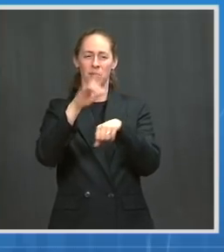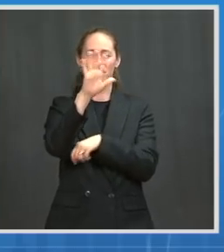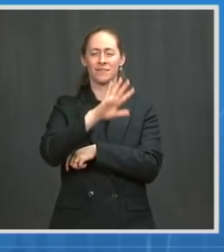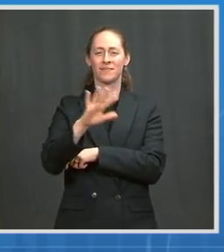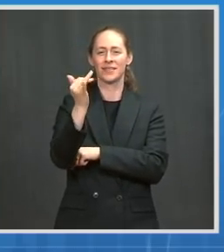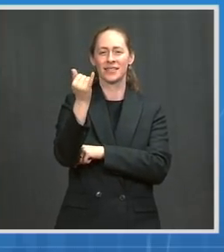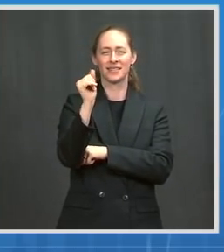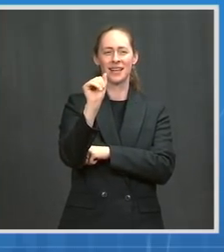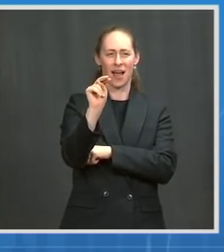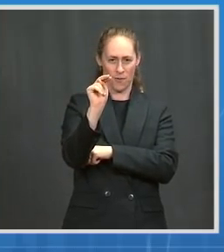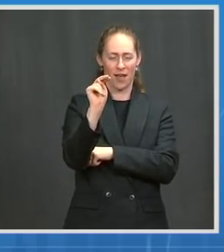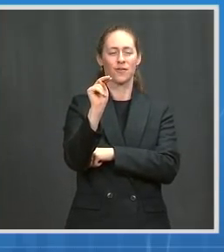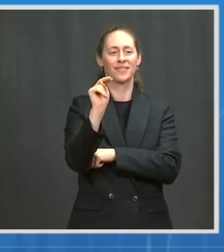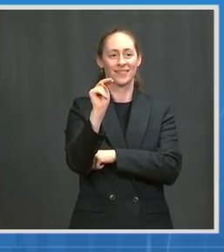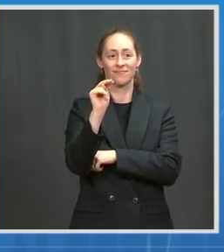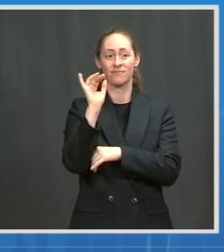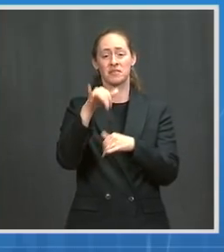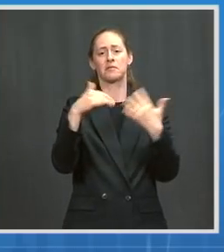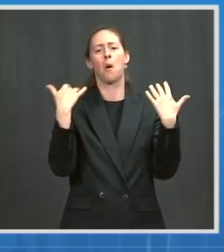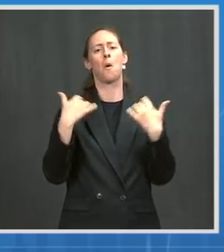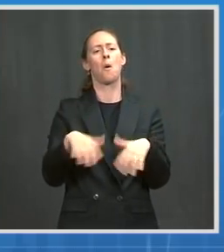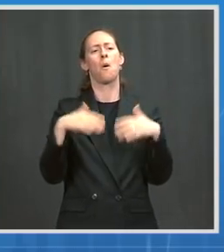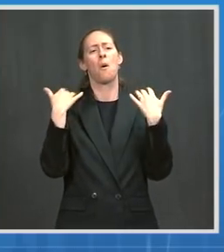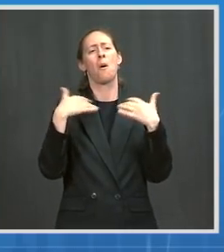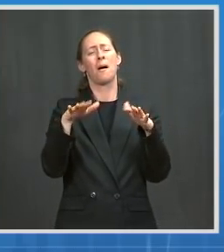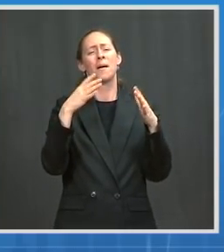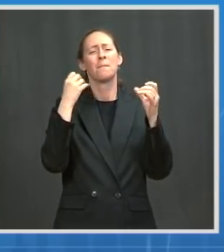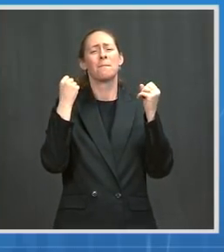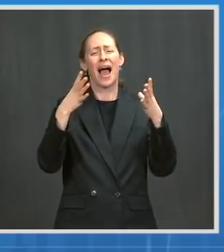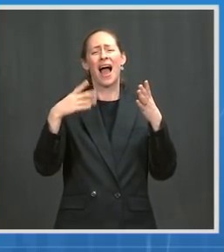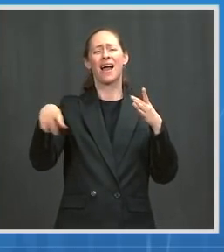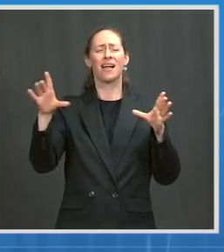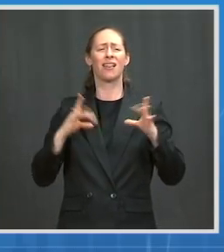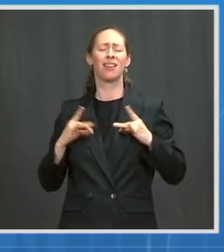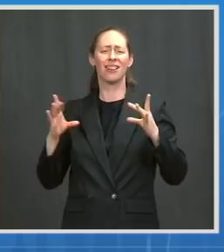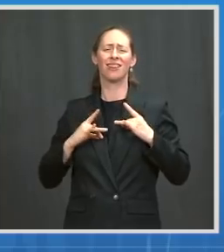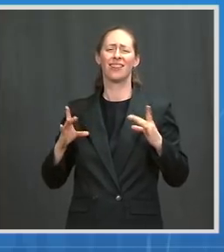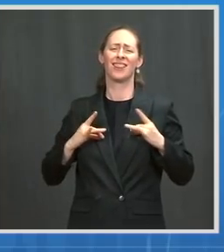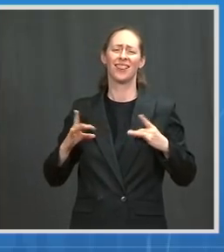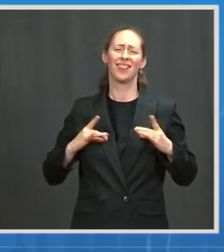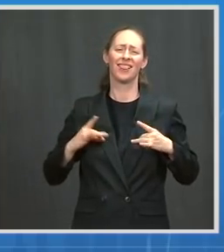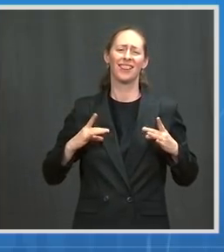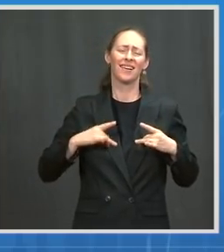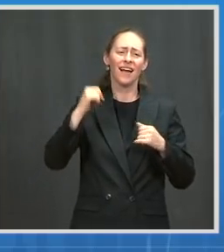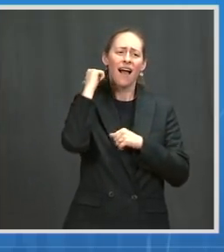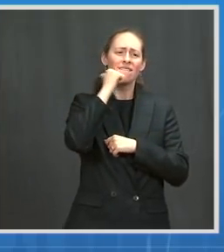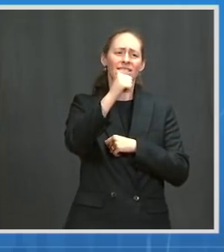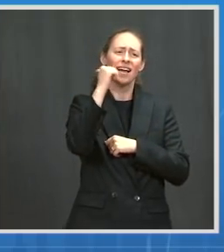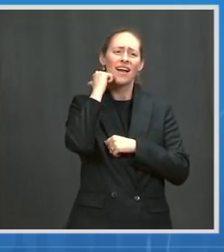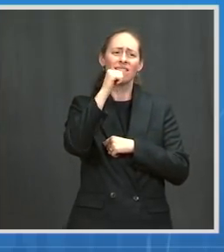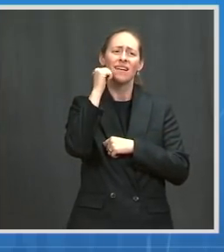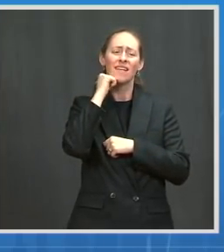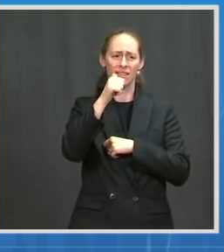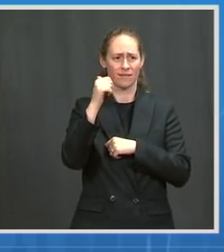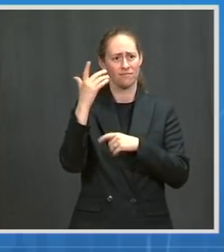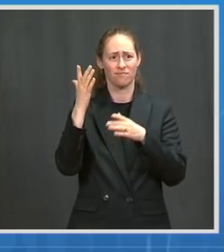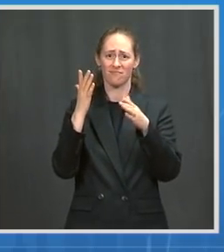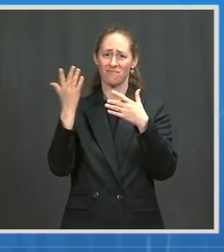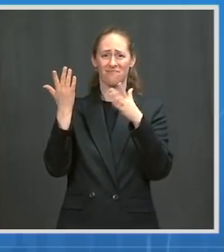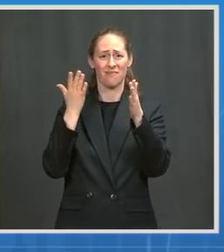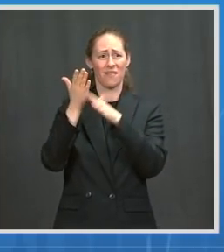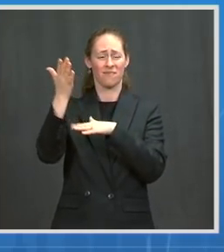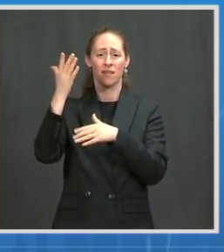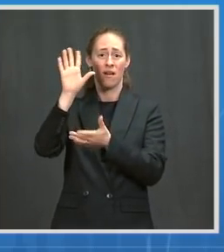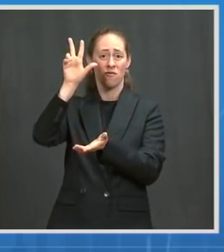185,000 new COVID-19 cases a day, and more than 3,300 Americans were dying each day from